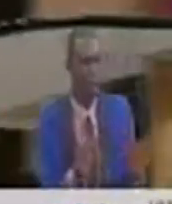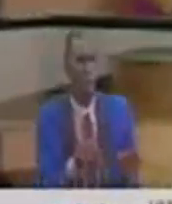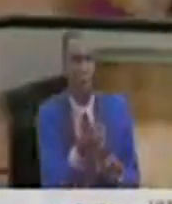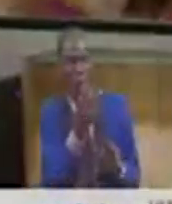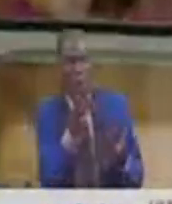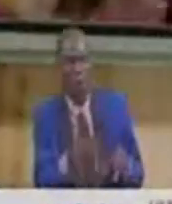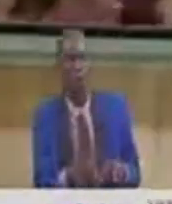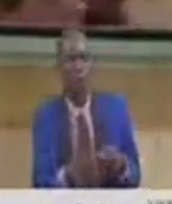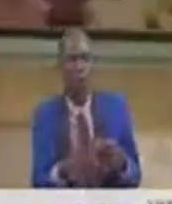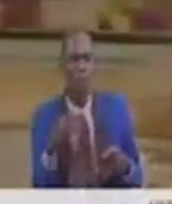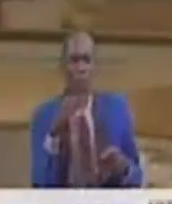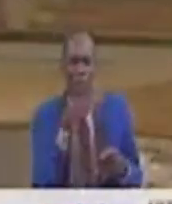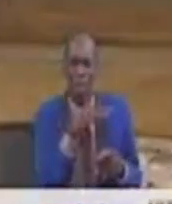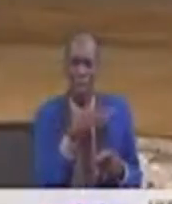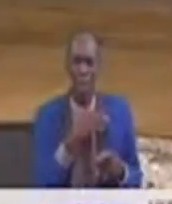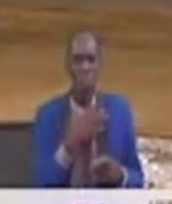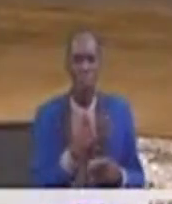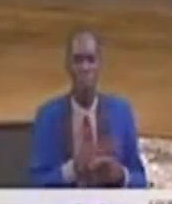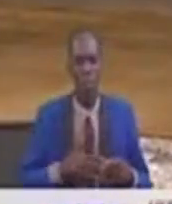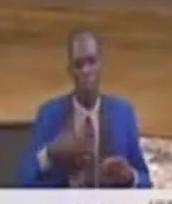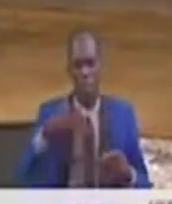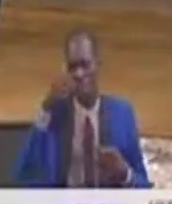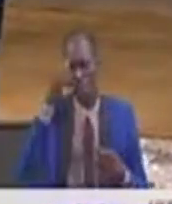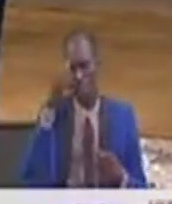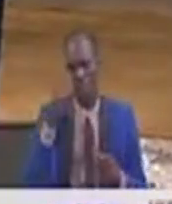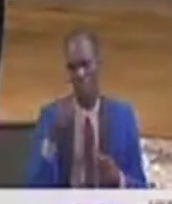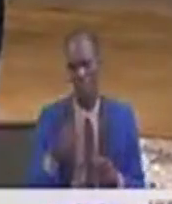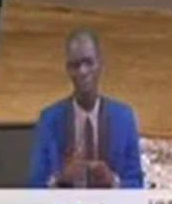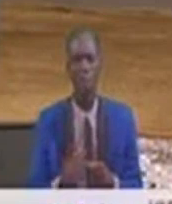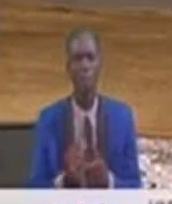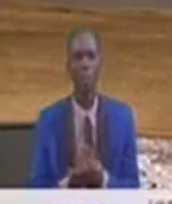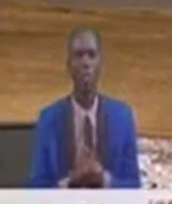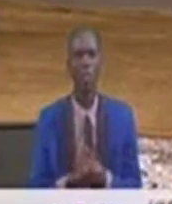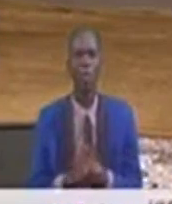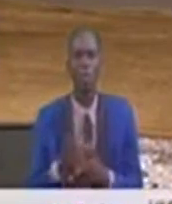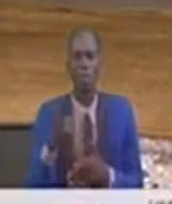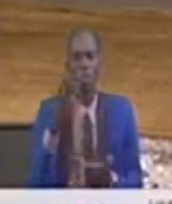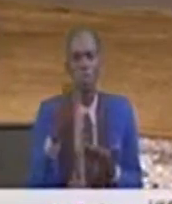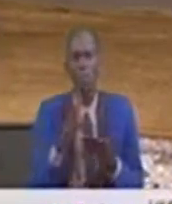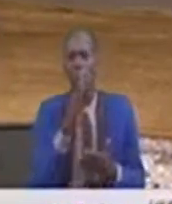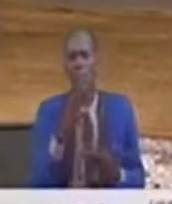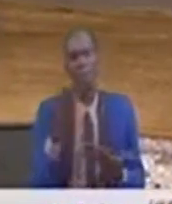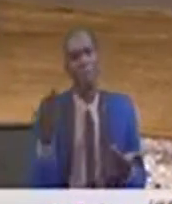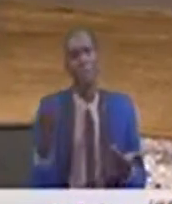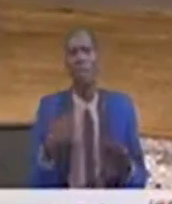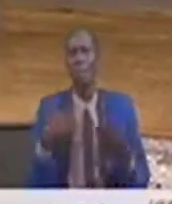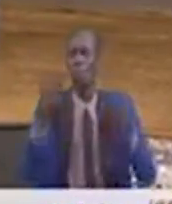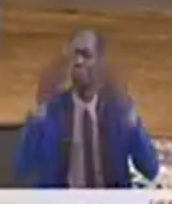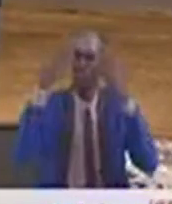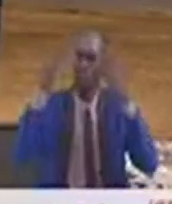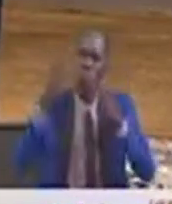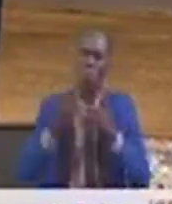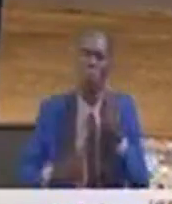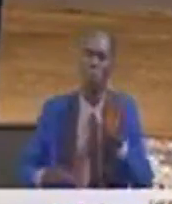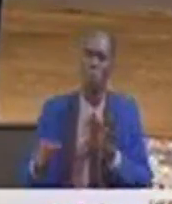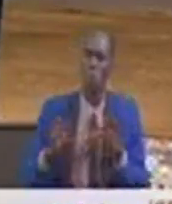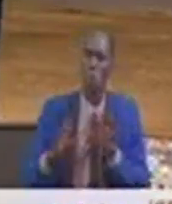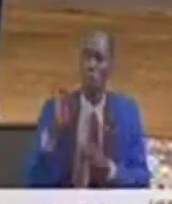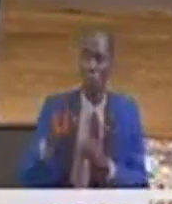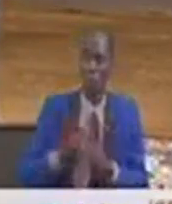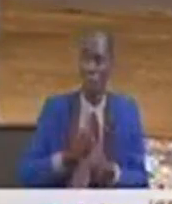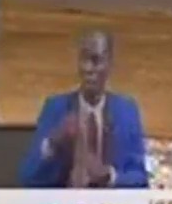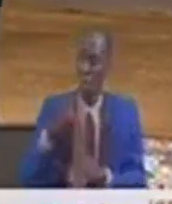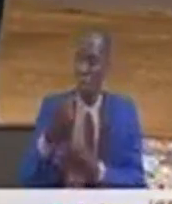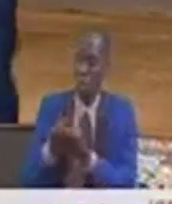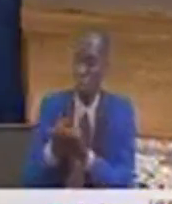remember, the fearful, I'm afraid what will happen if I tell the truth, and the unbelieving, I don't believe God can protect